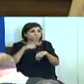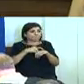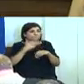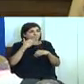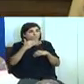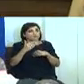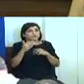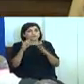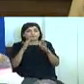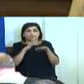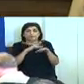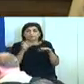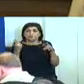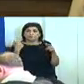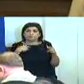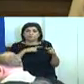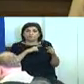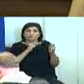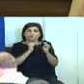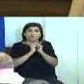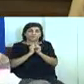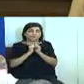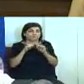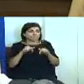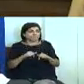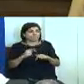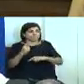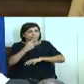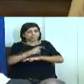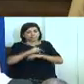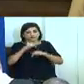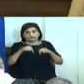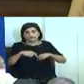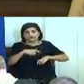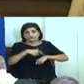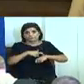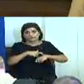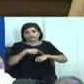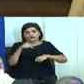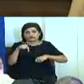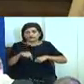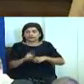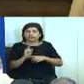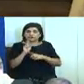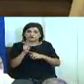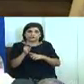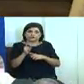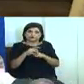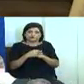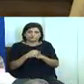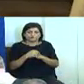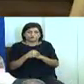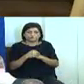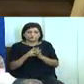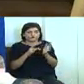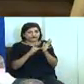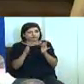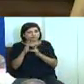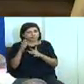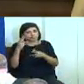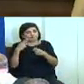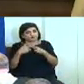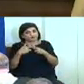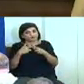us together in this day, in this time, in this moment. In Jesus' name.